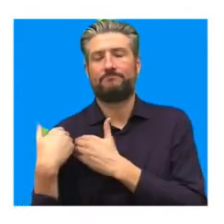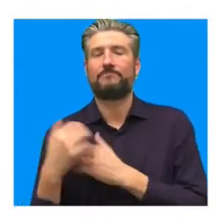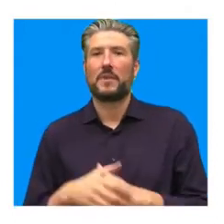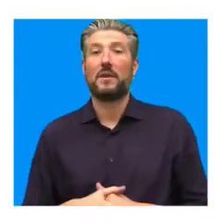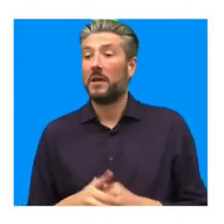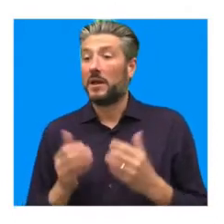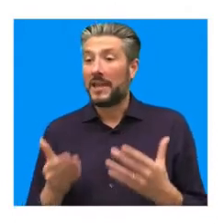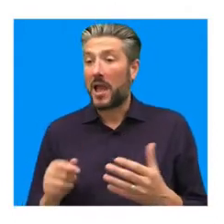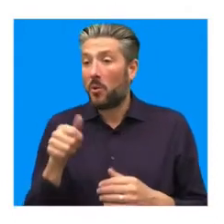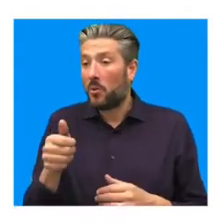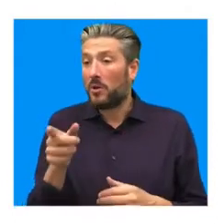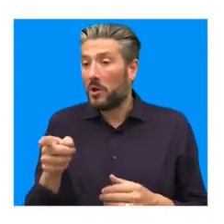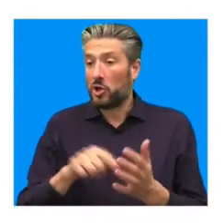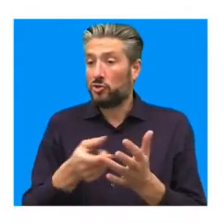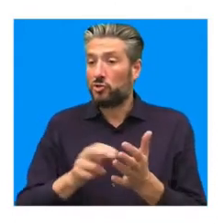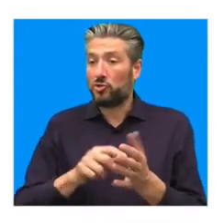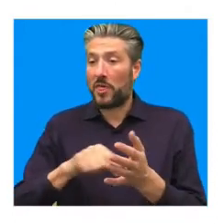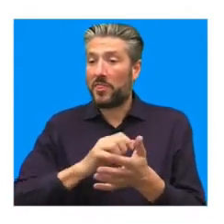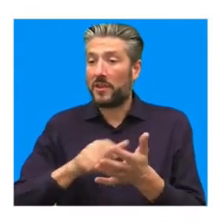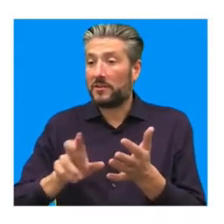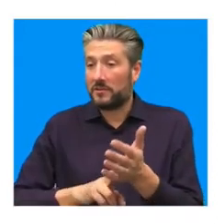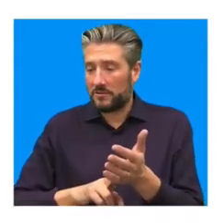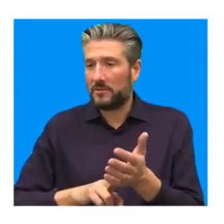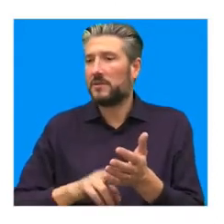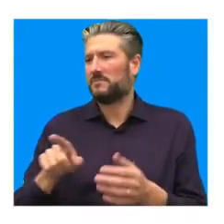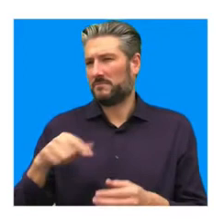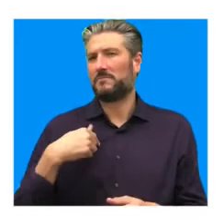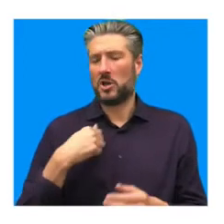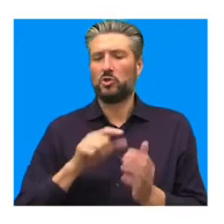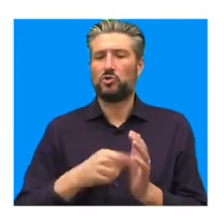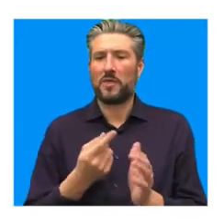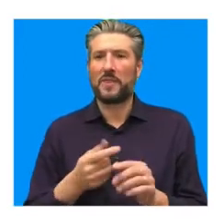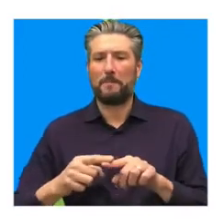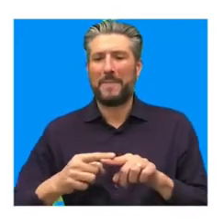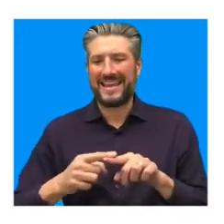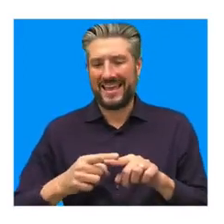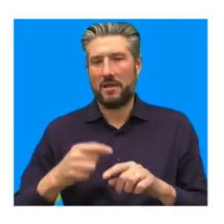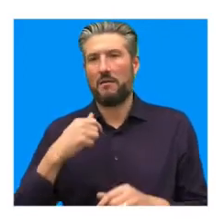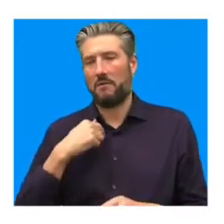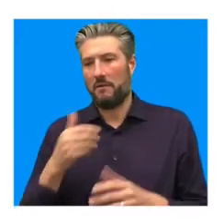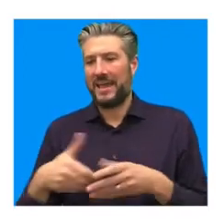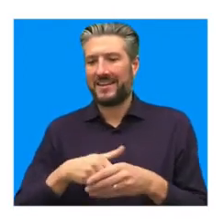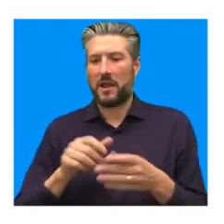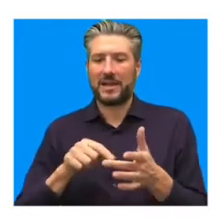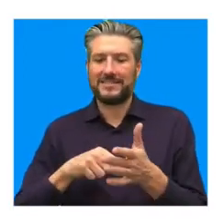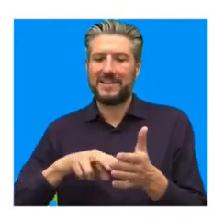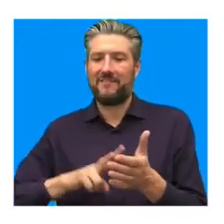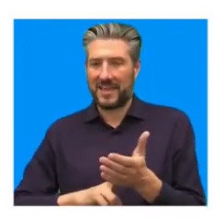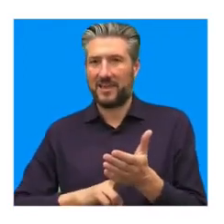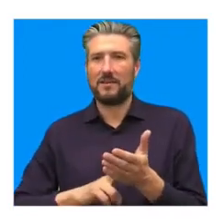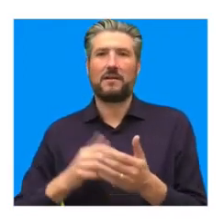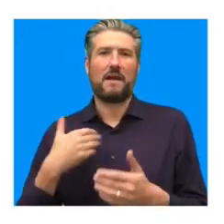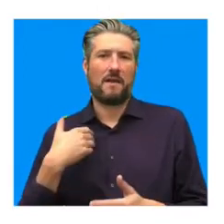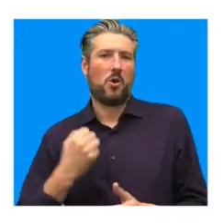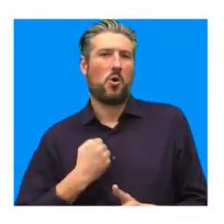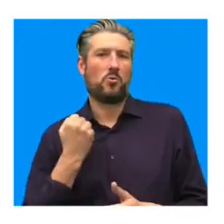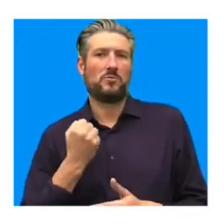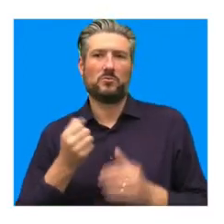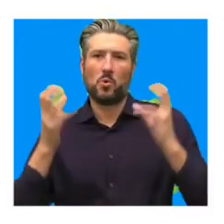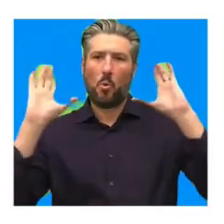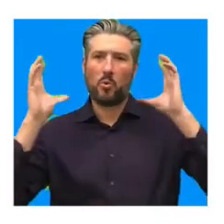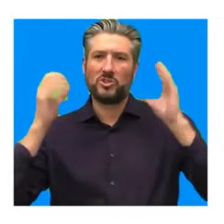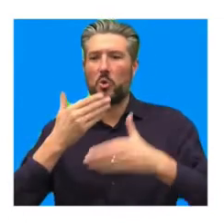Hi, everyone. My name's Jonathan Penny. I head up ITV's in-house audio description department. I've been working on ITV